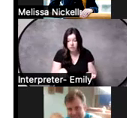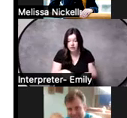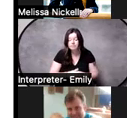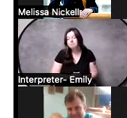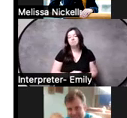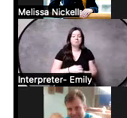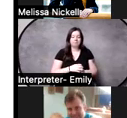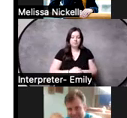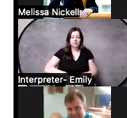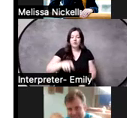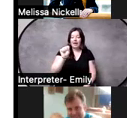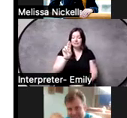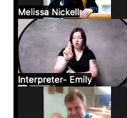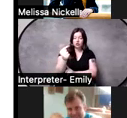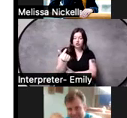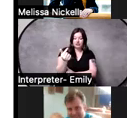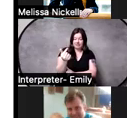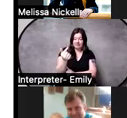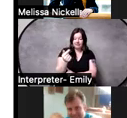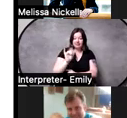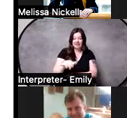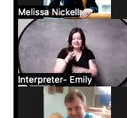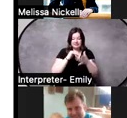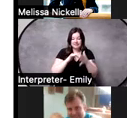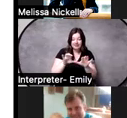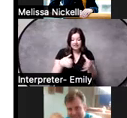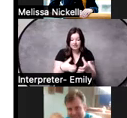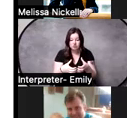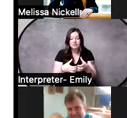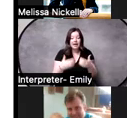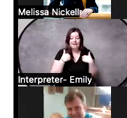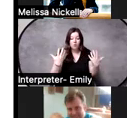is who's a member of that study section, as well as